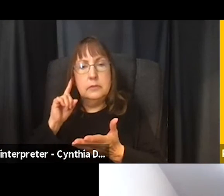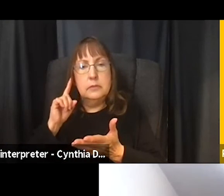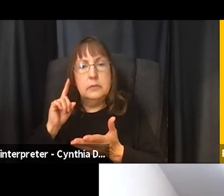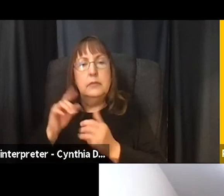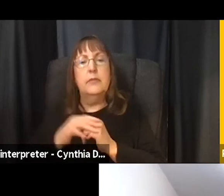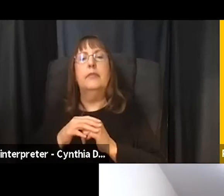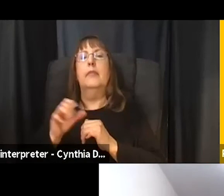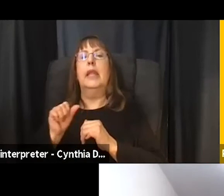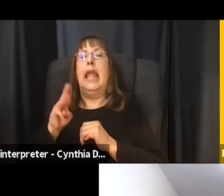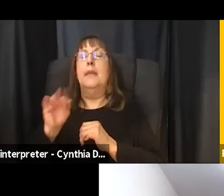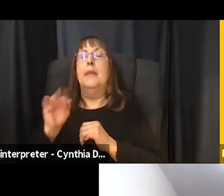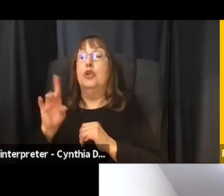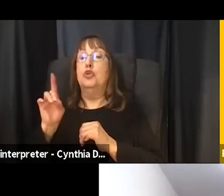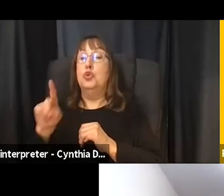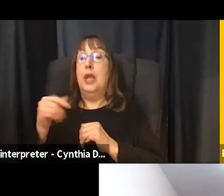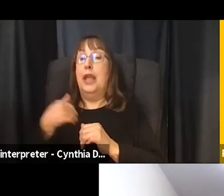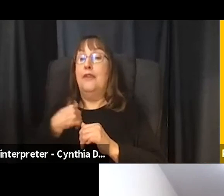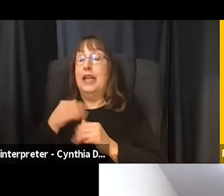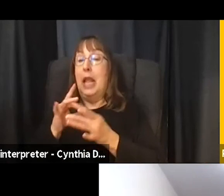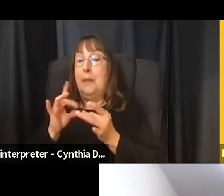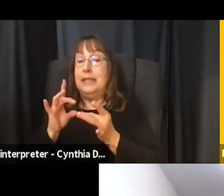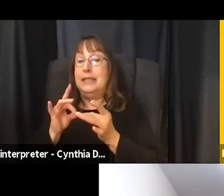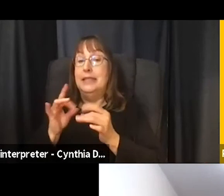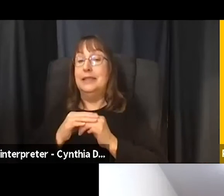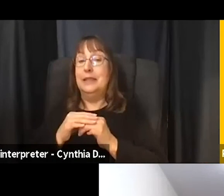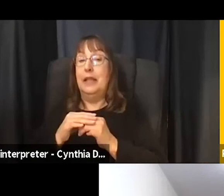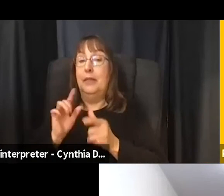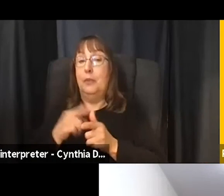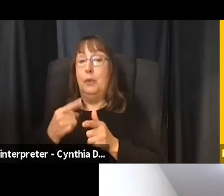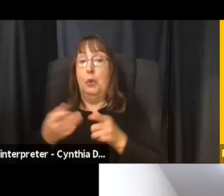Amy, do you have any comments as we close?